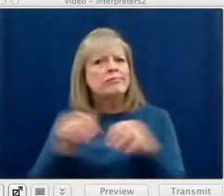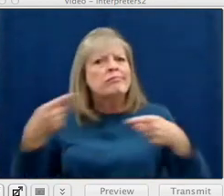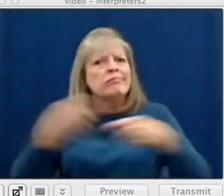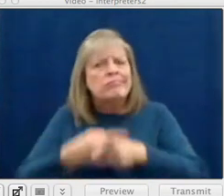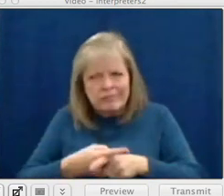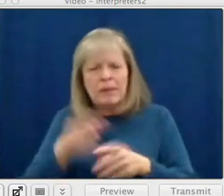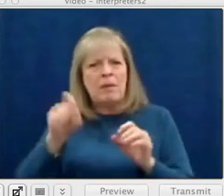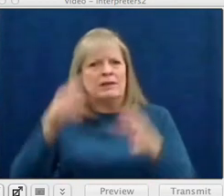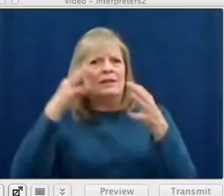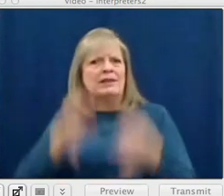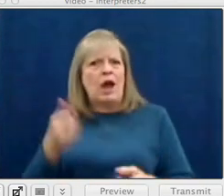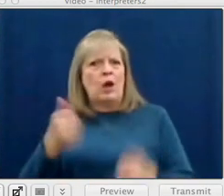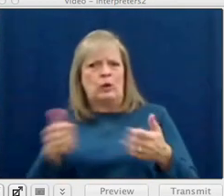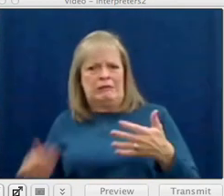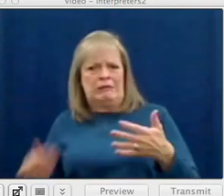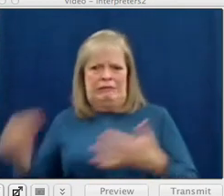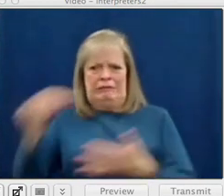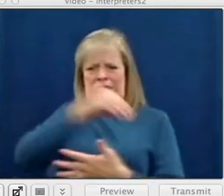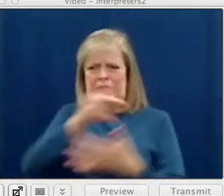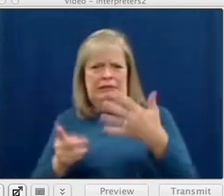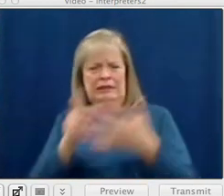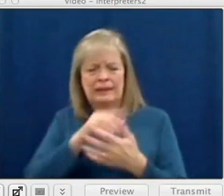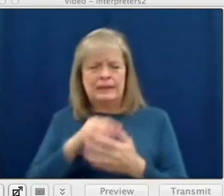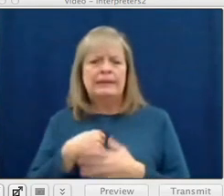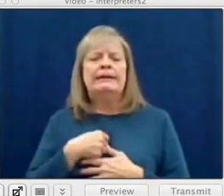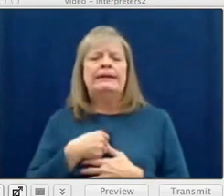of our time, I'm going to go quickly